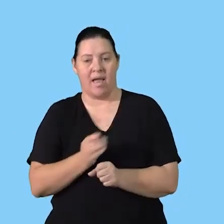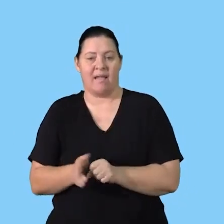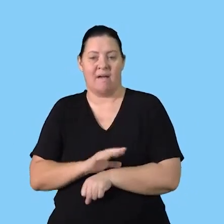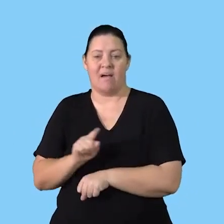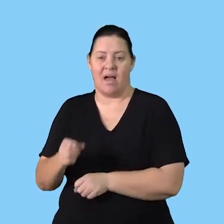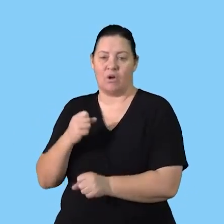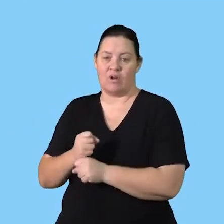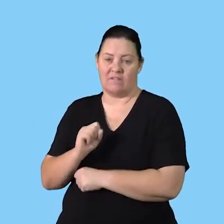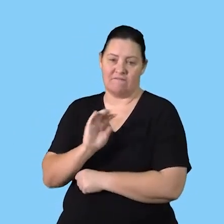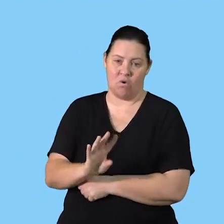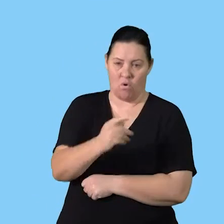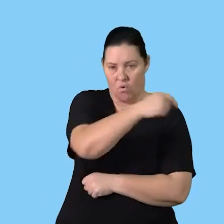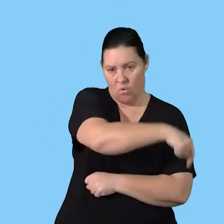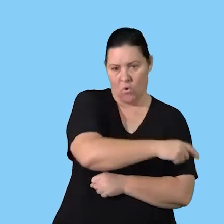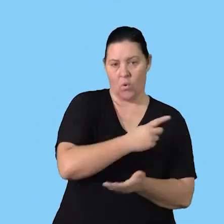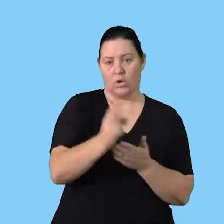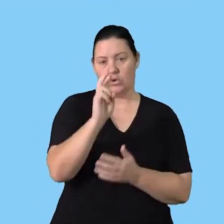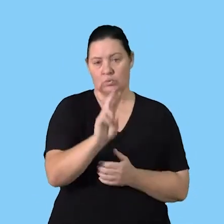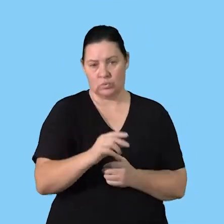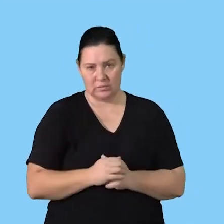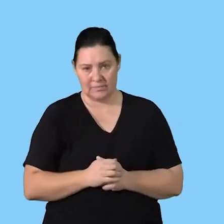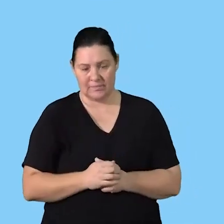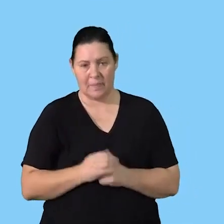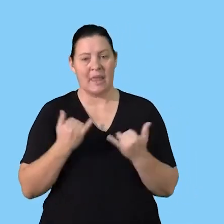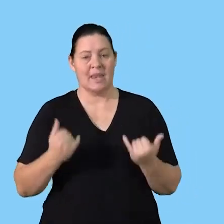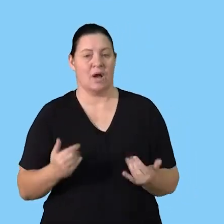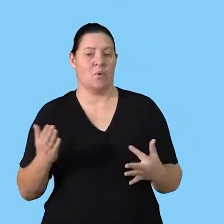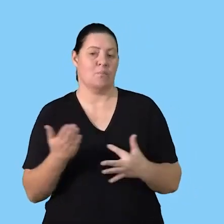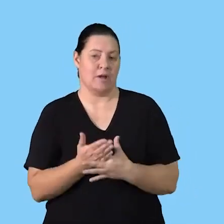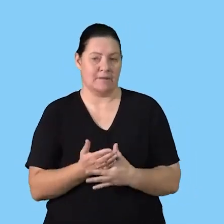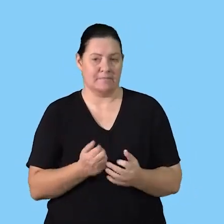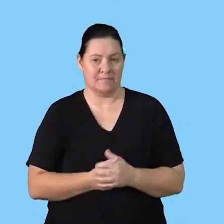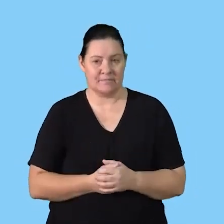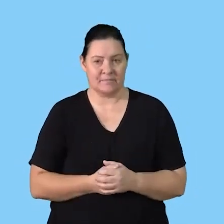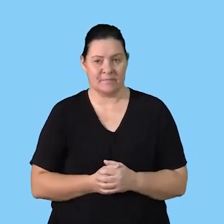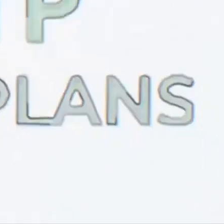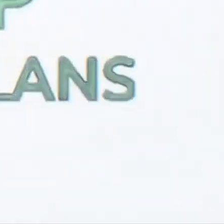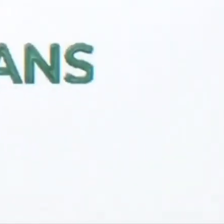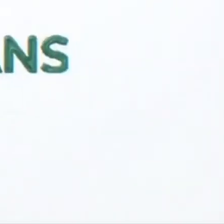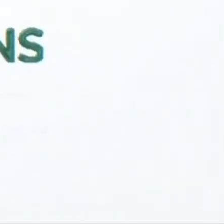covered in grade 4, week 2. We are now going to an ad break.